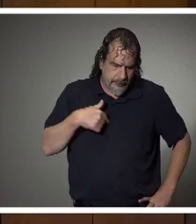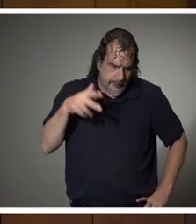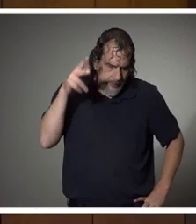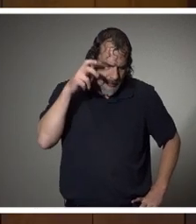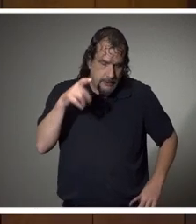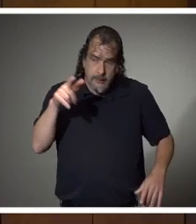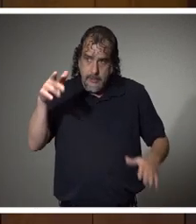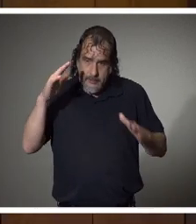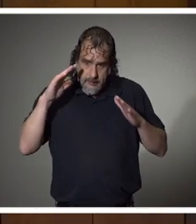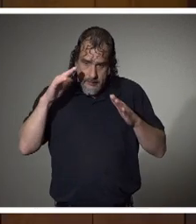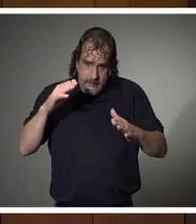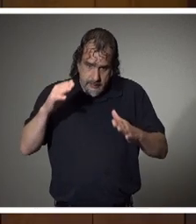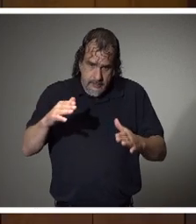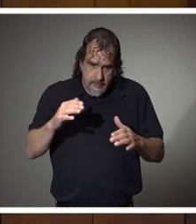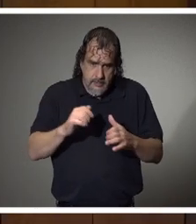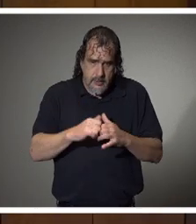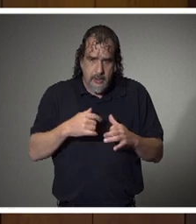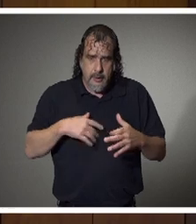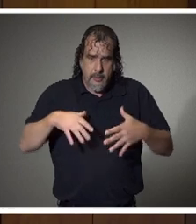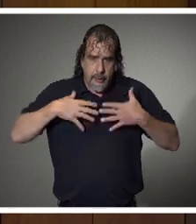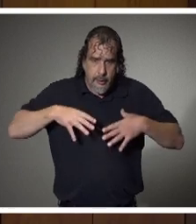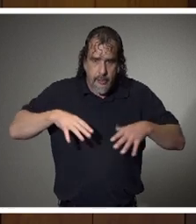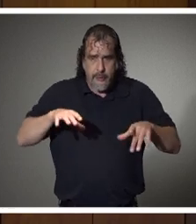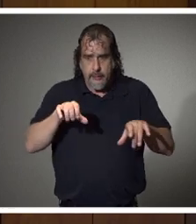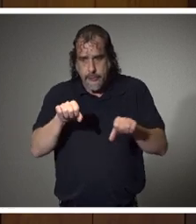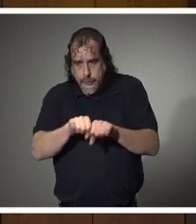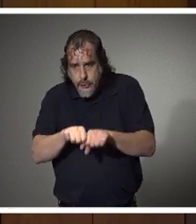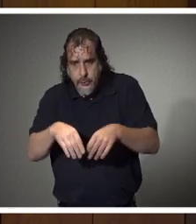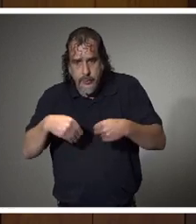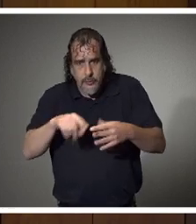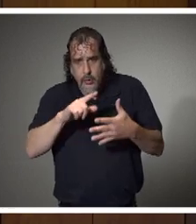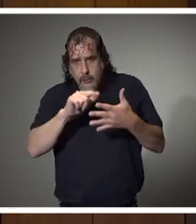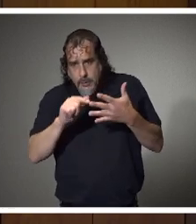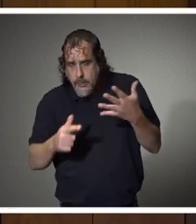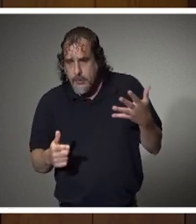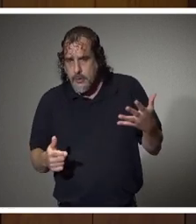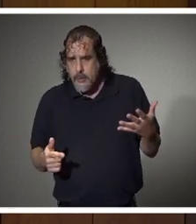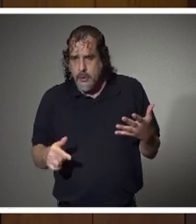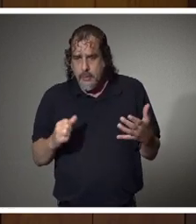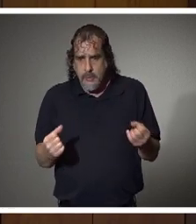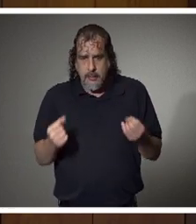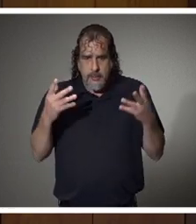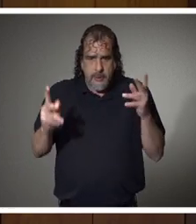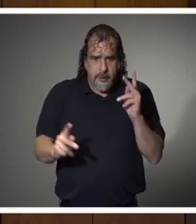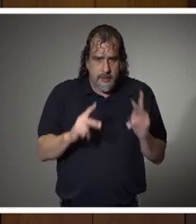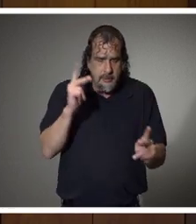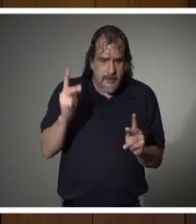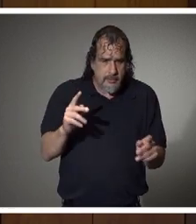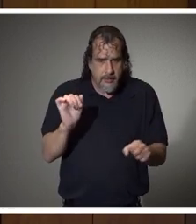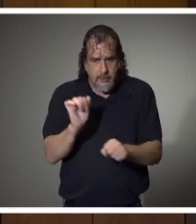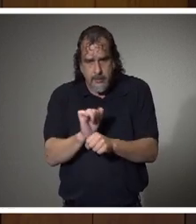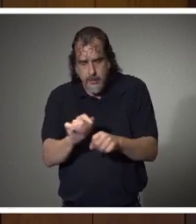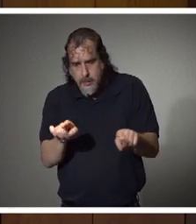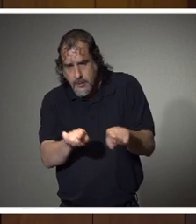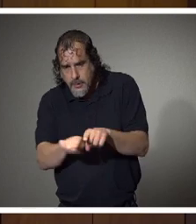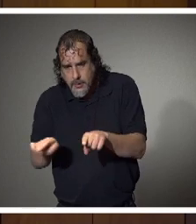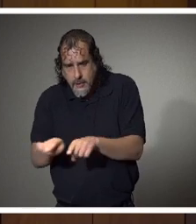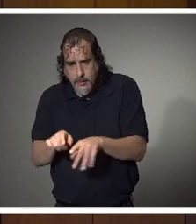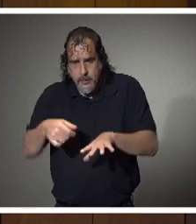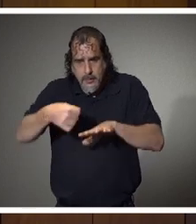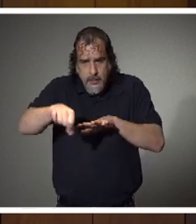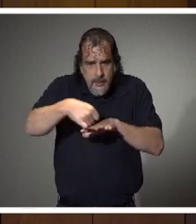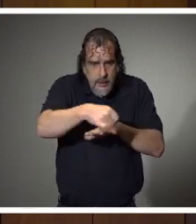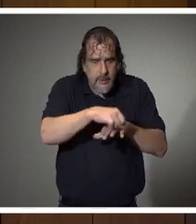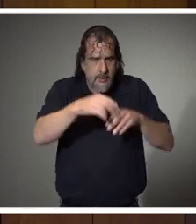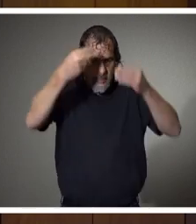is on just opening retail stores. I mean, you list there are a lot of people who work as in nail salons,